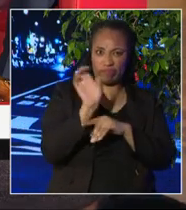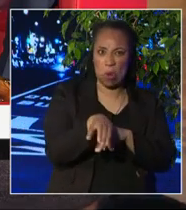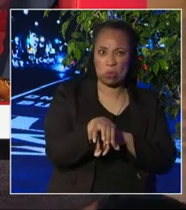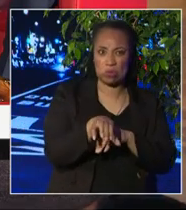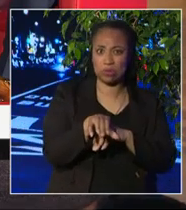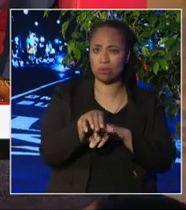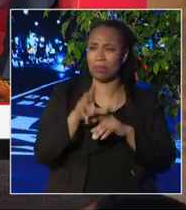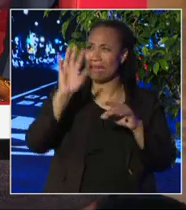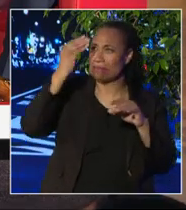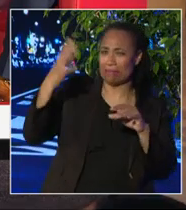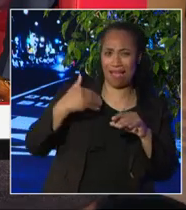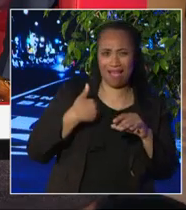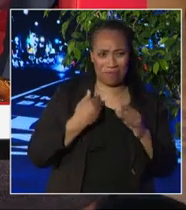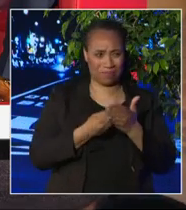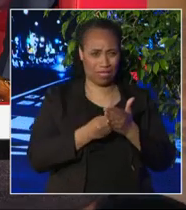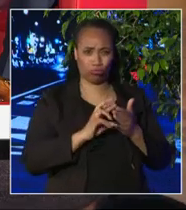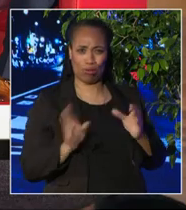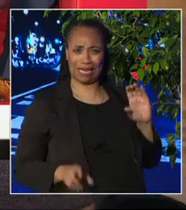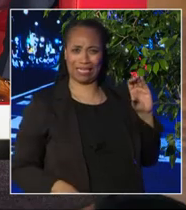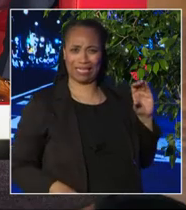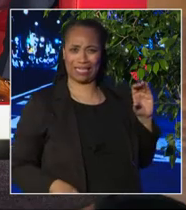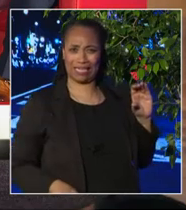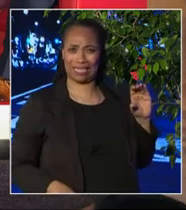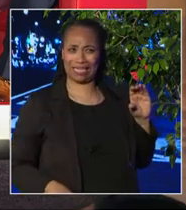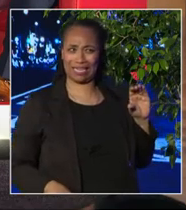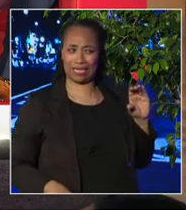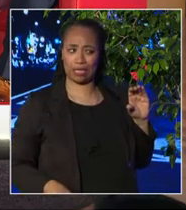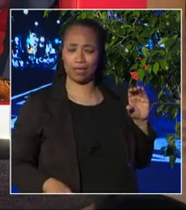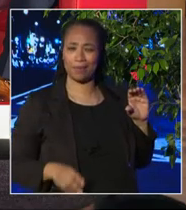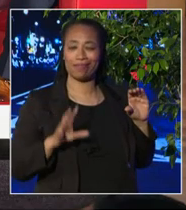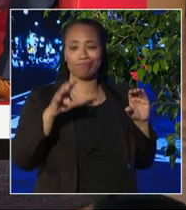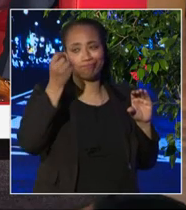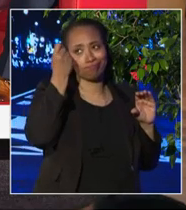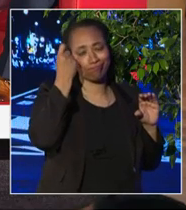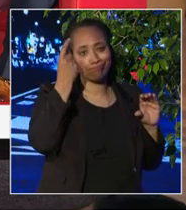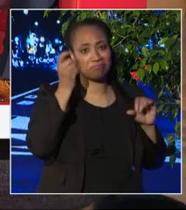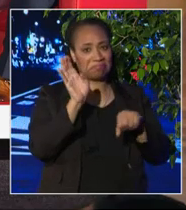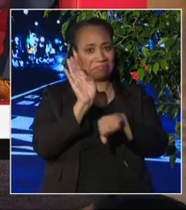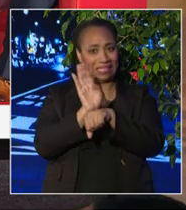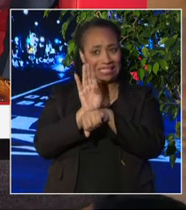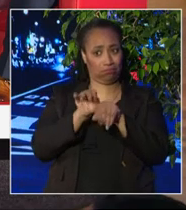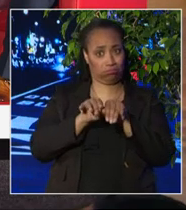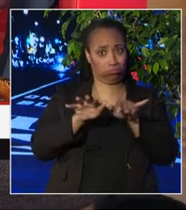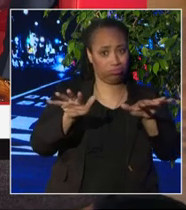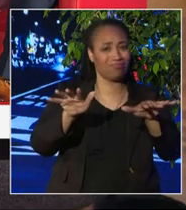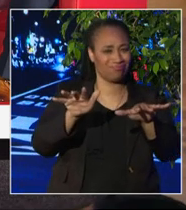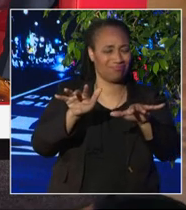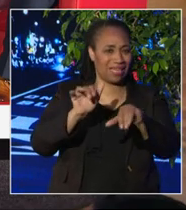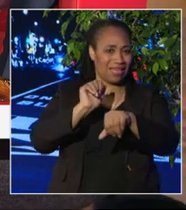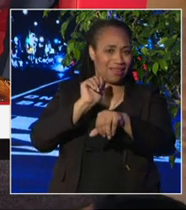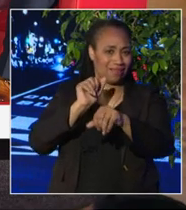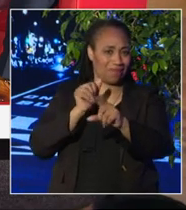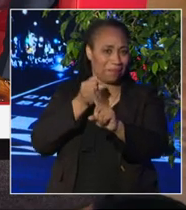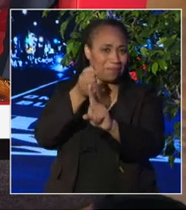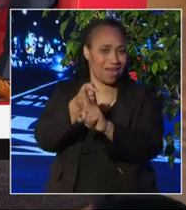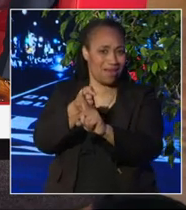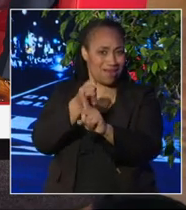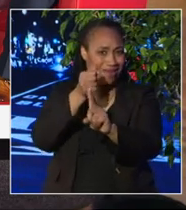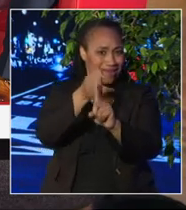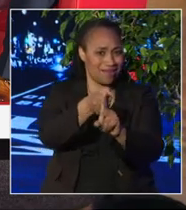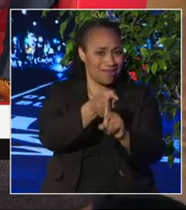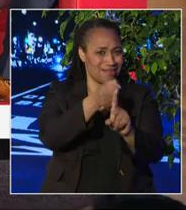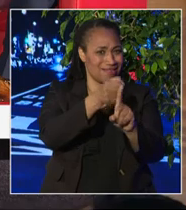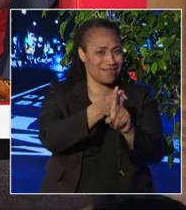affects everything. It affects how investors make decisions about the district. It affects our ability